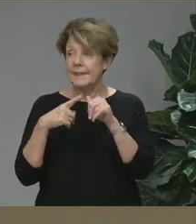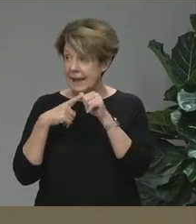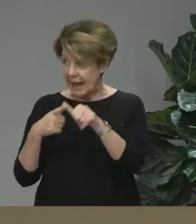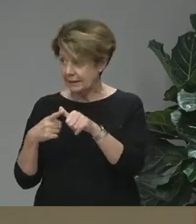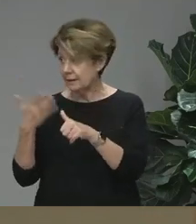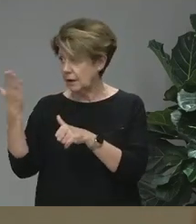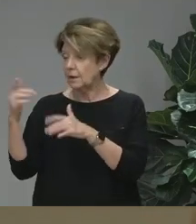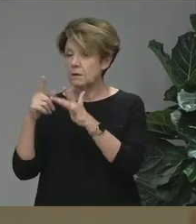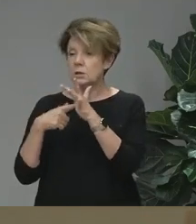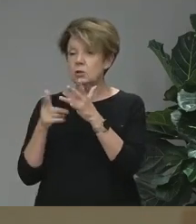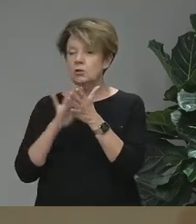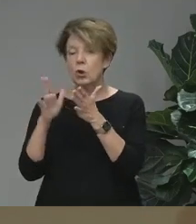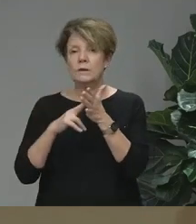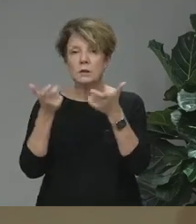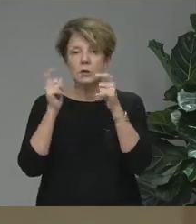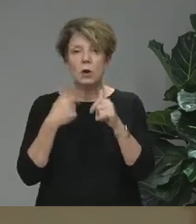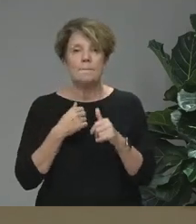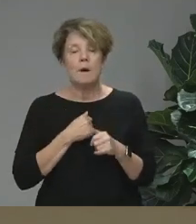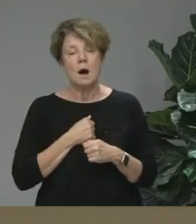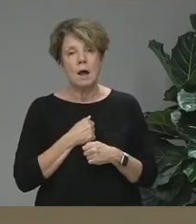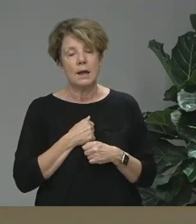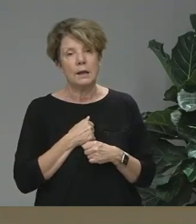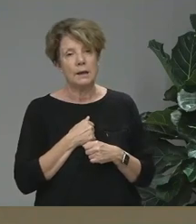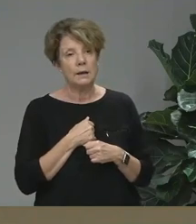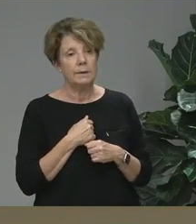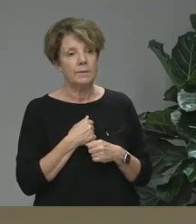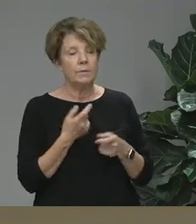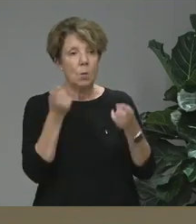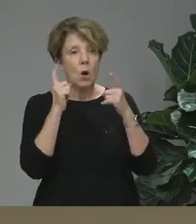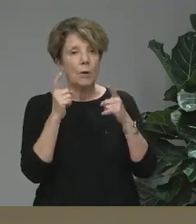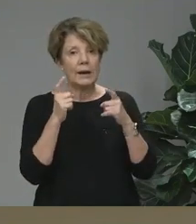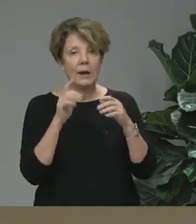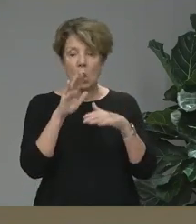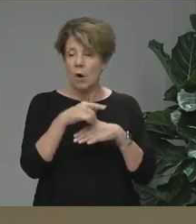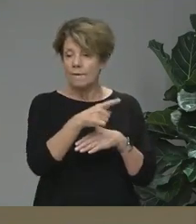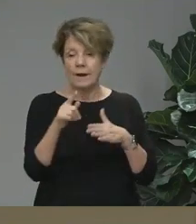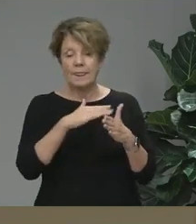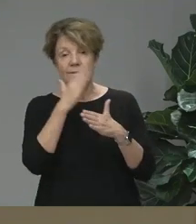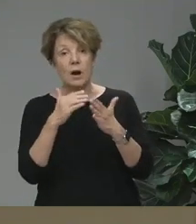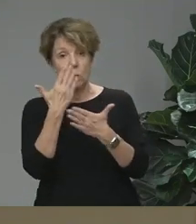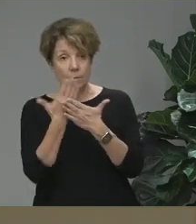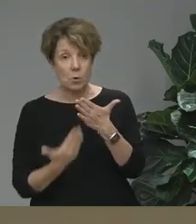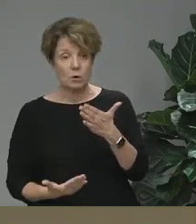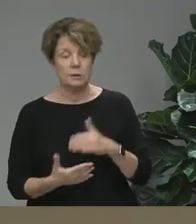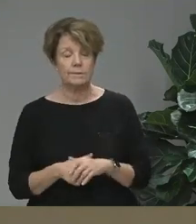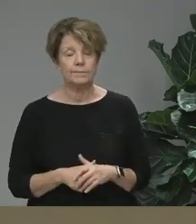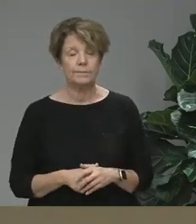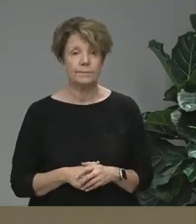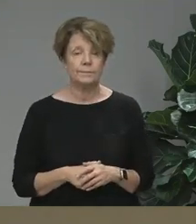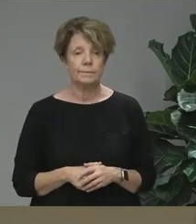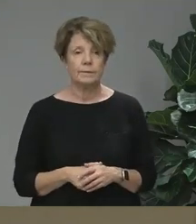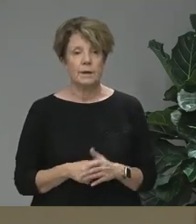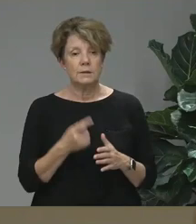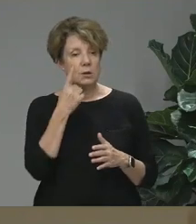my issue about building further in the final report is to look at, for example, what